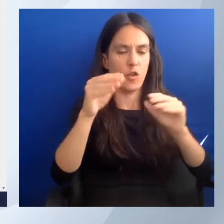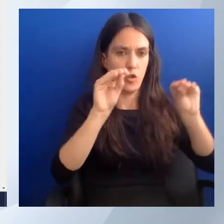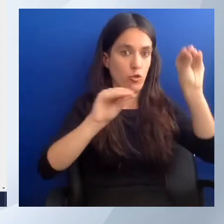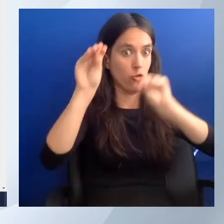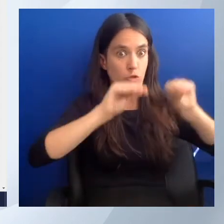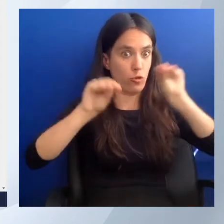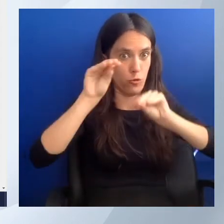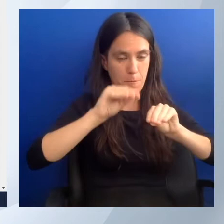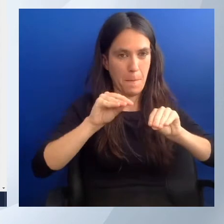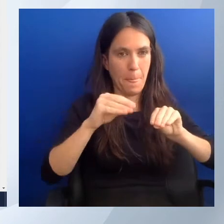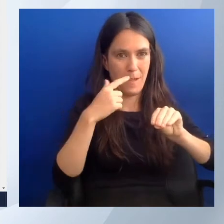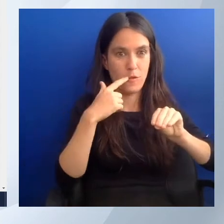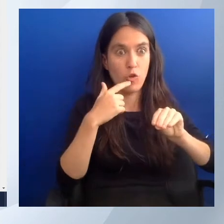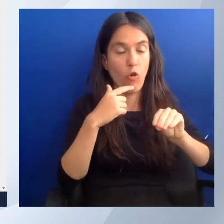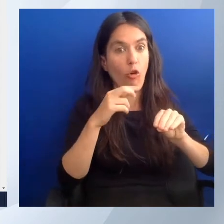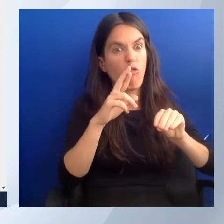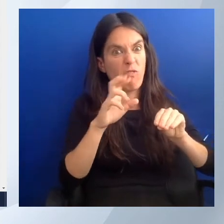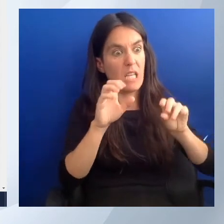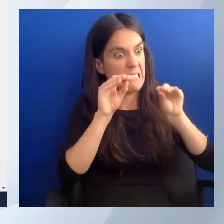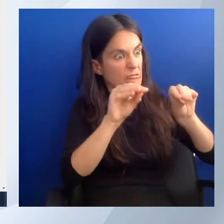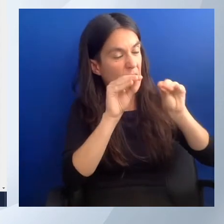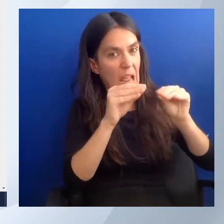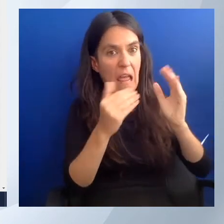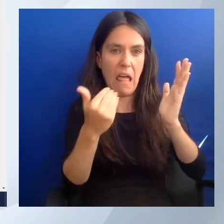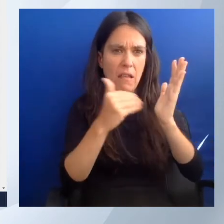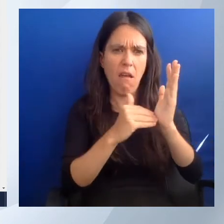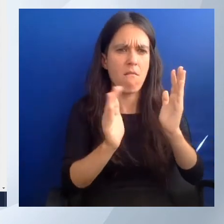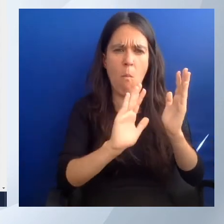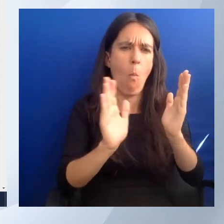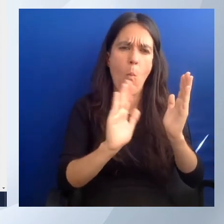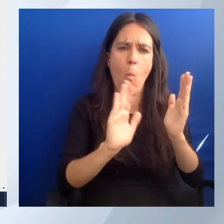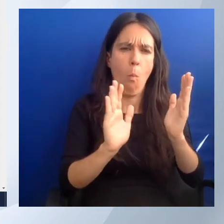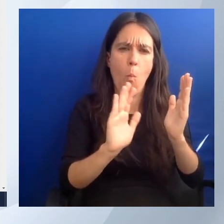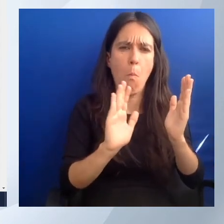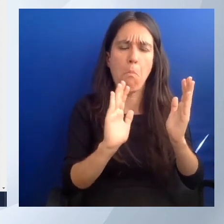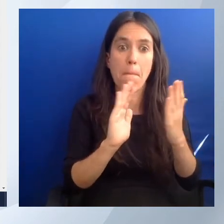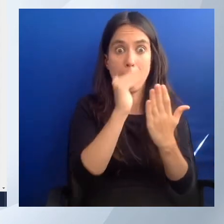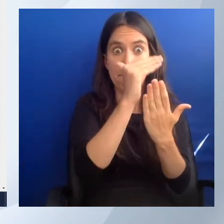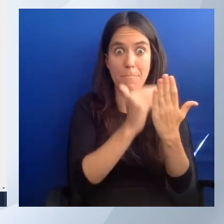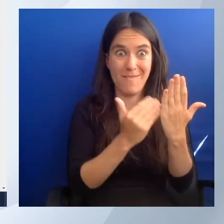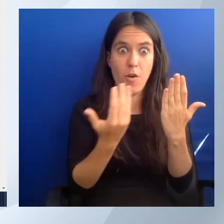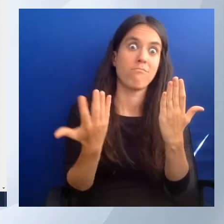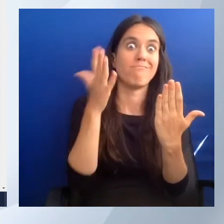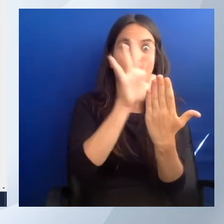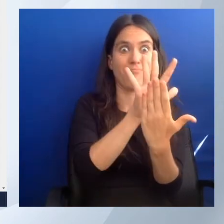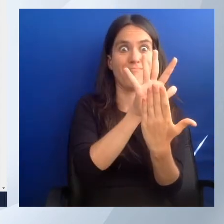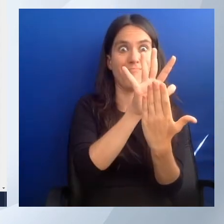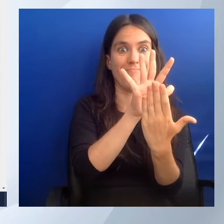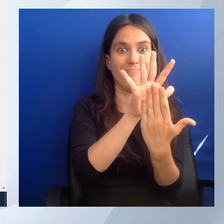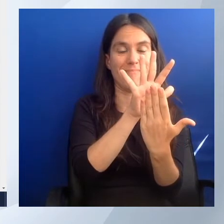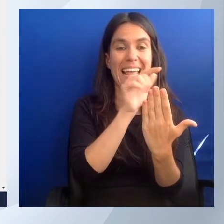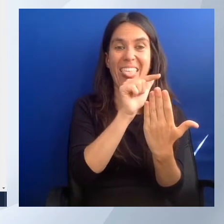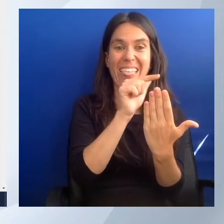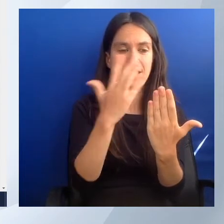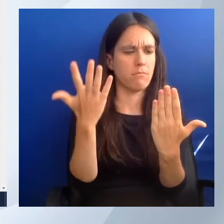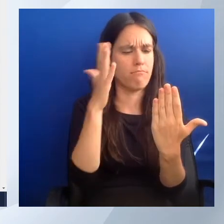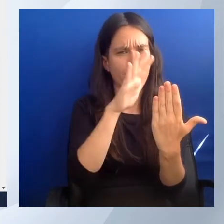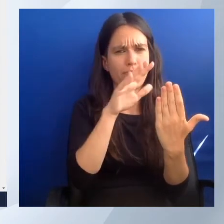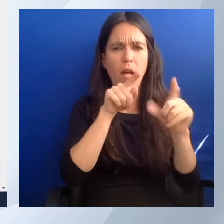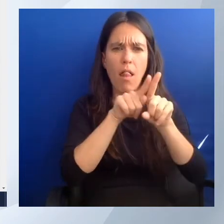to retrain the model. That's actually a good thing in some cases. This threshold optimizer works